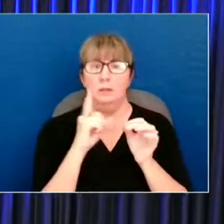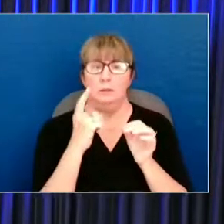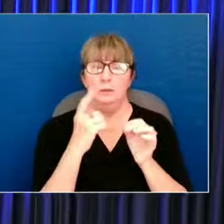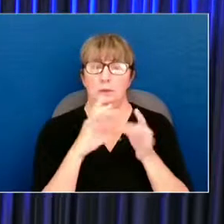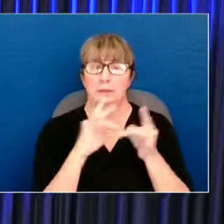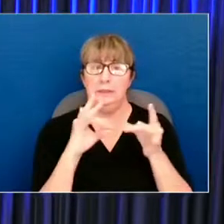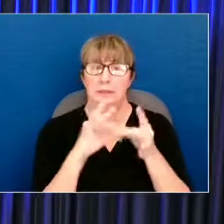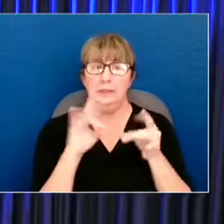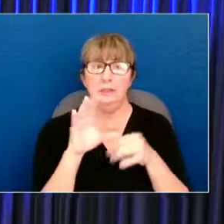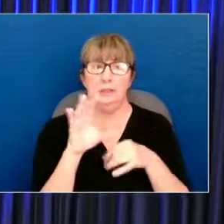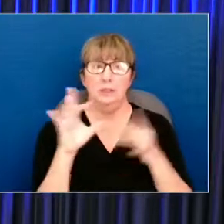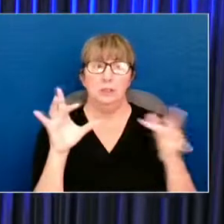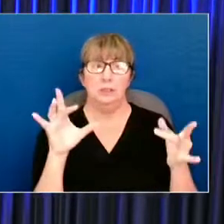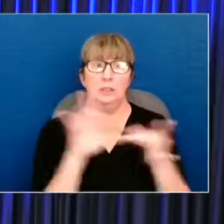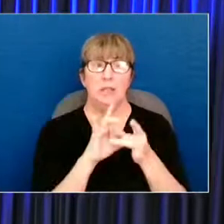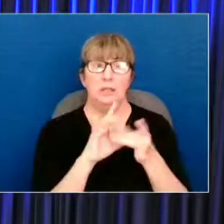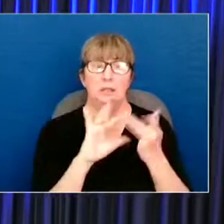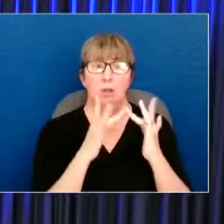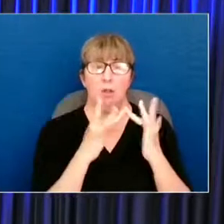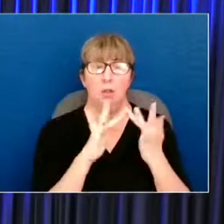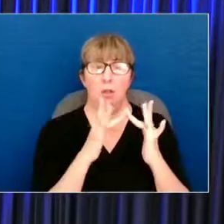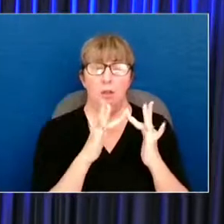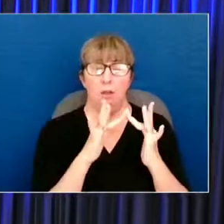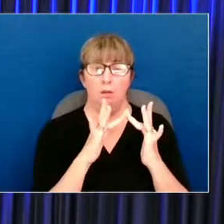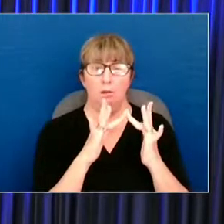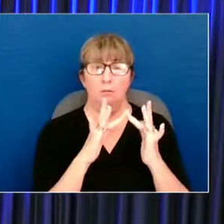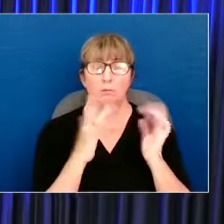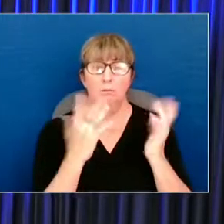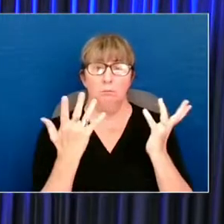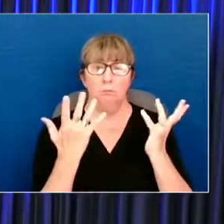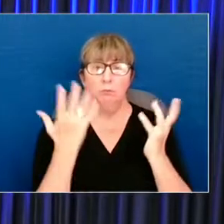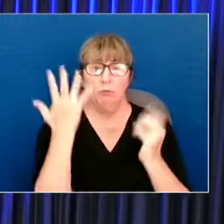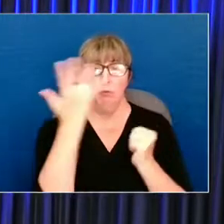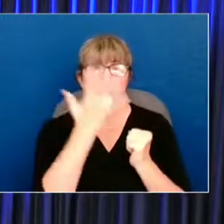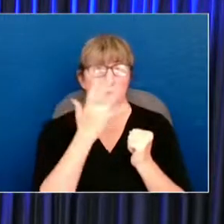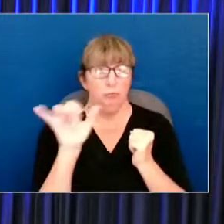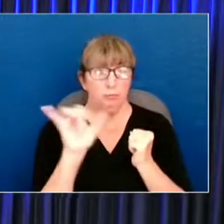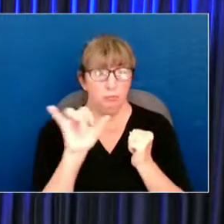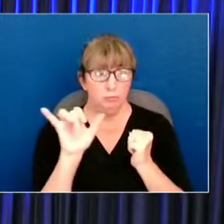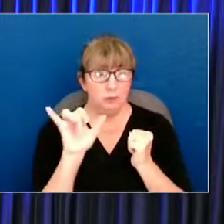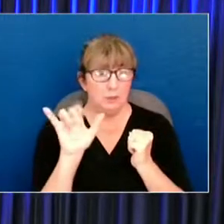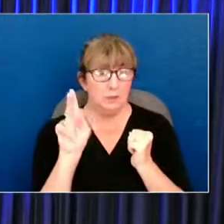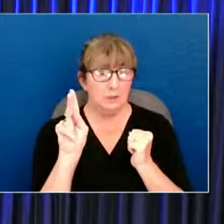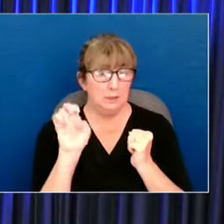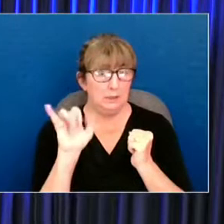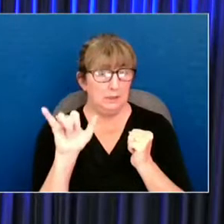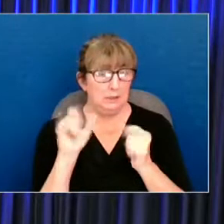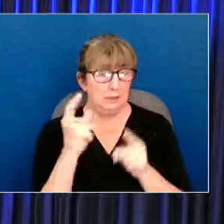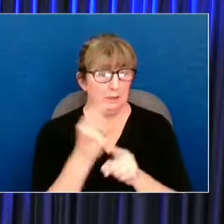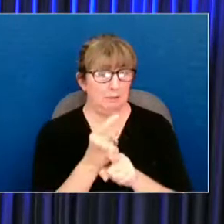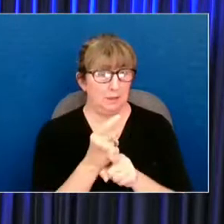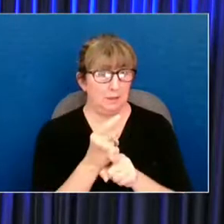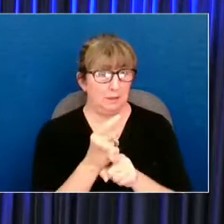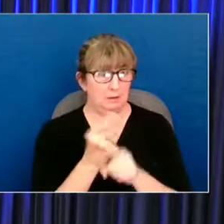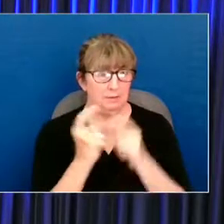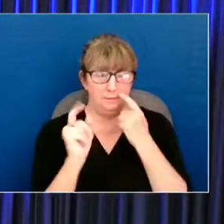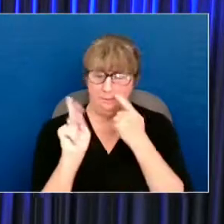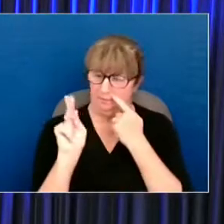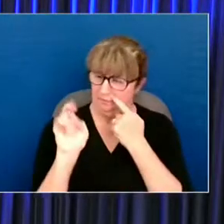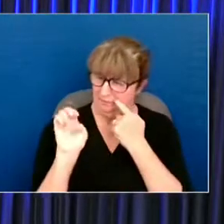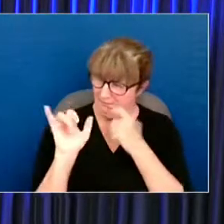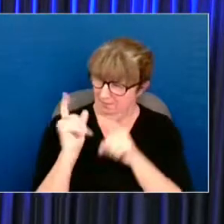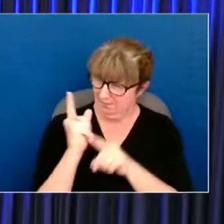online. So it looks like the key is valid, The key is valid. and it is connected